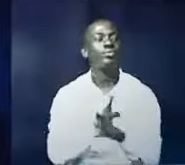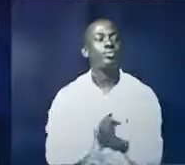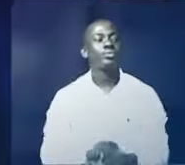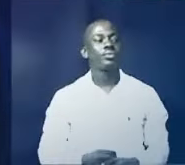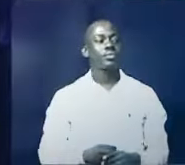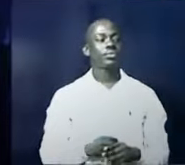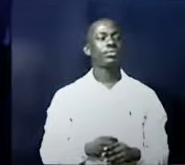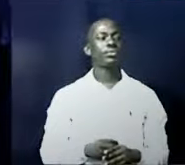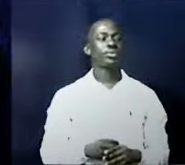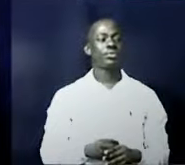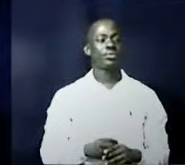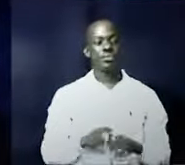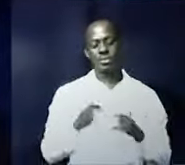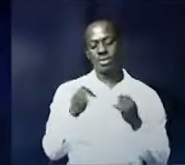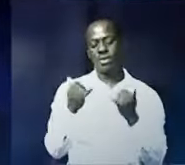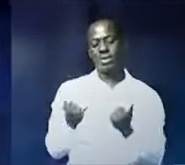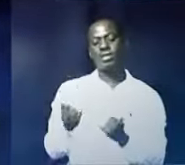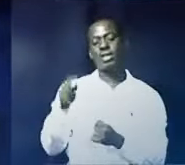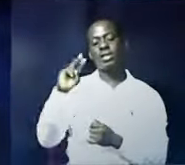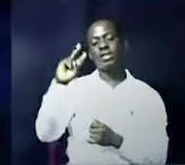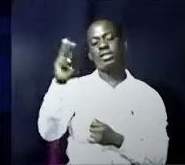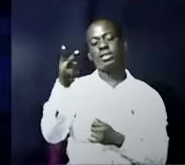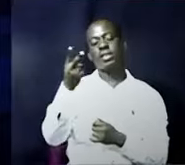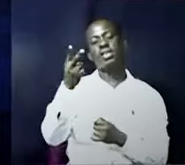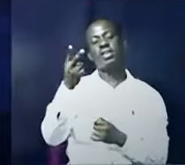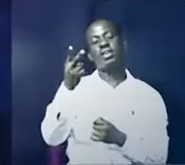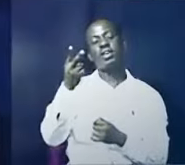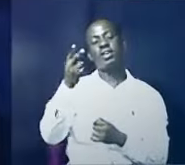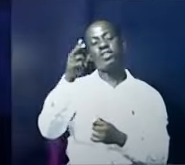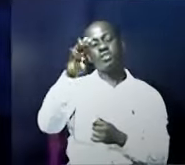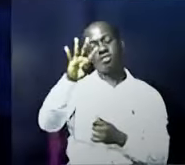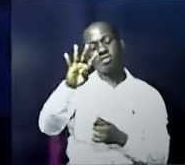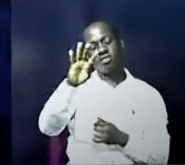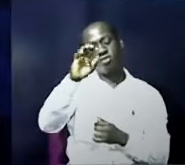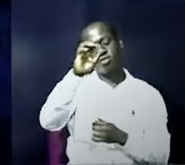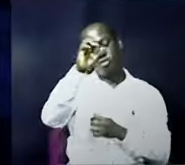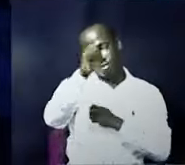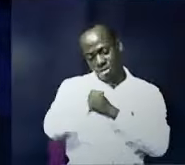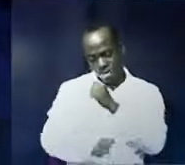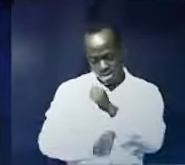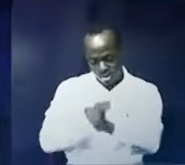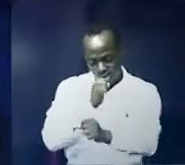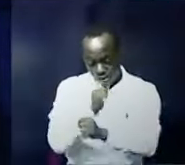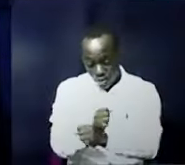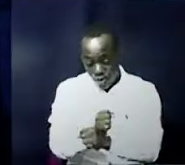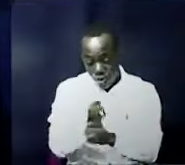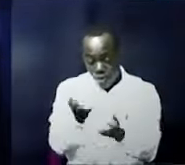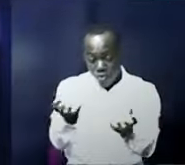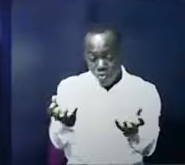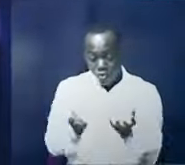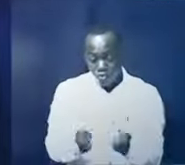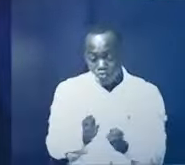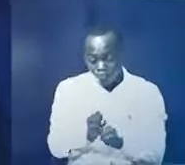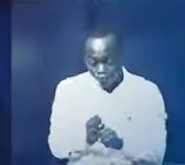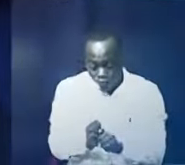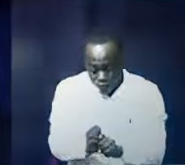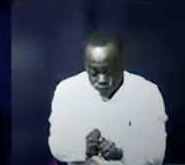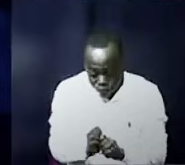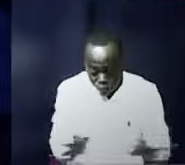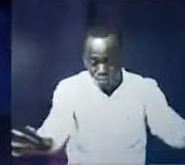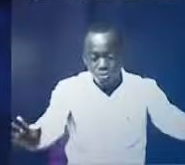half, we want to unleash every member of the church to go out there and transform our